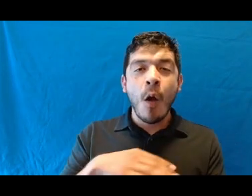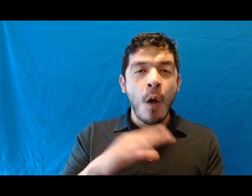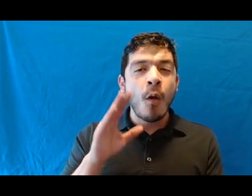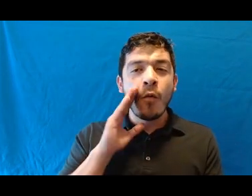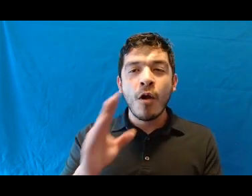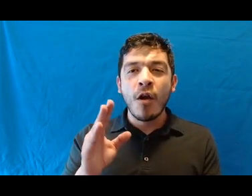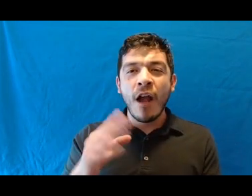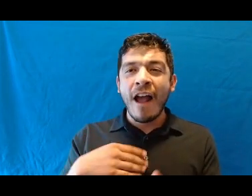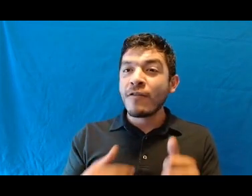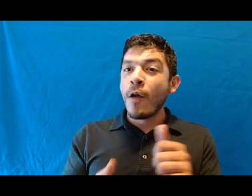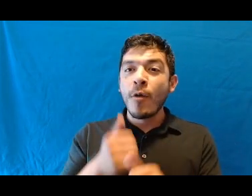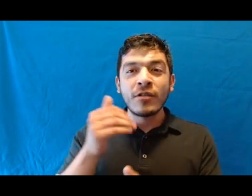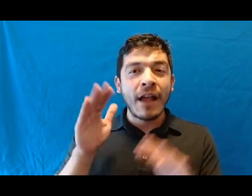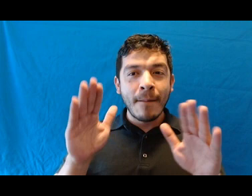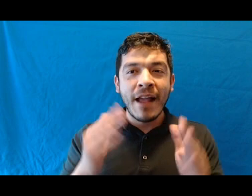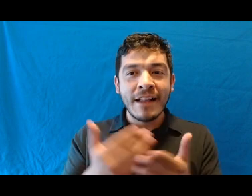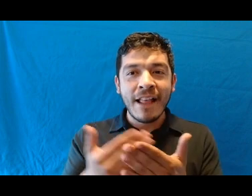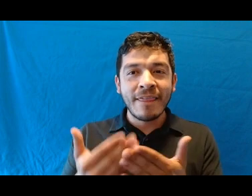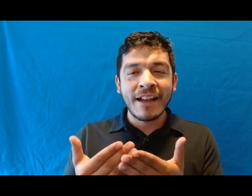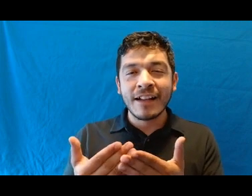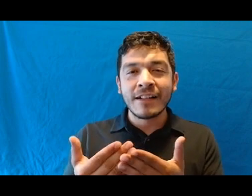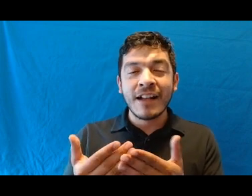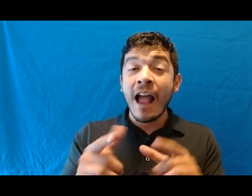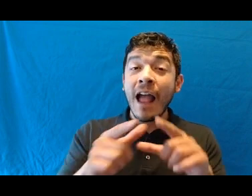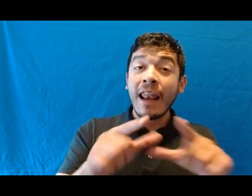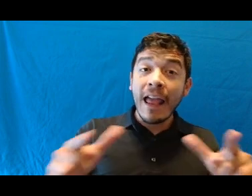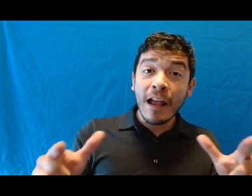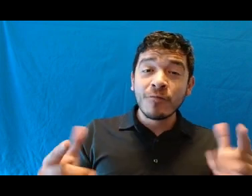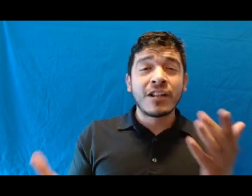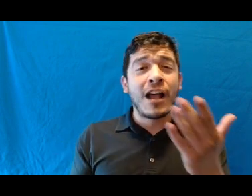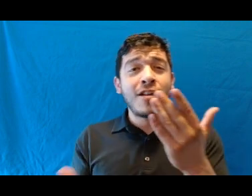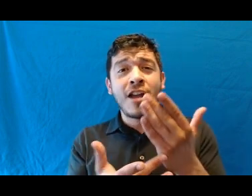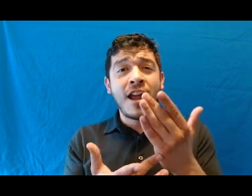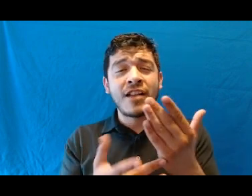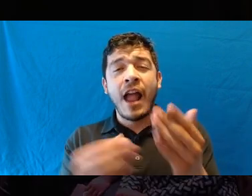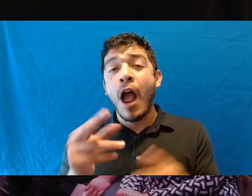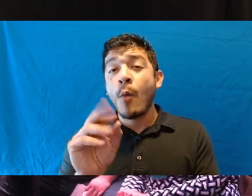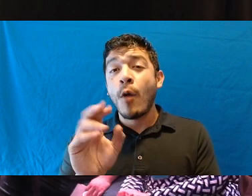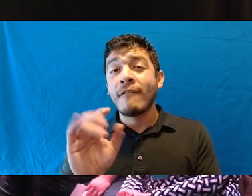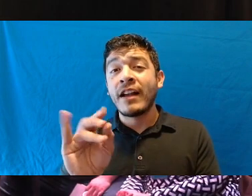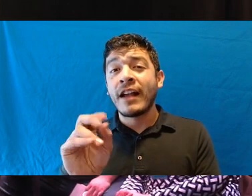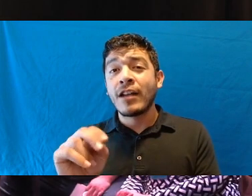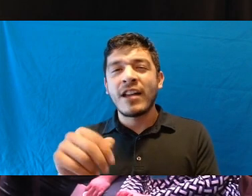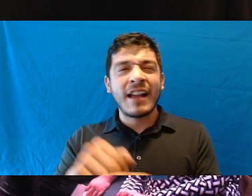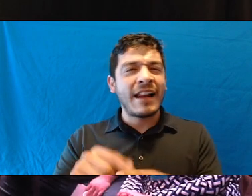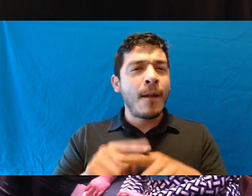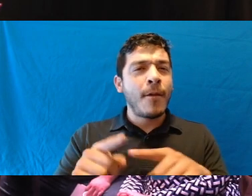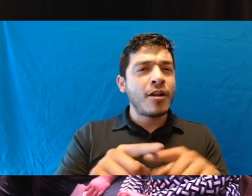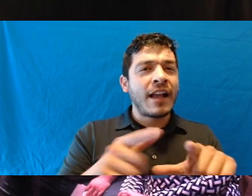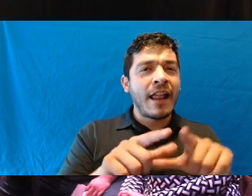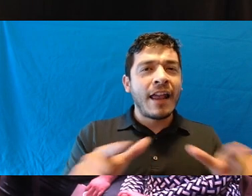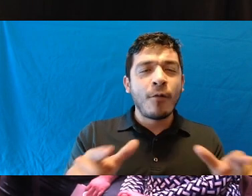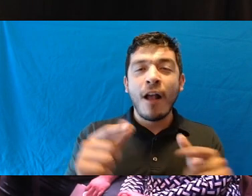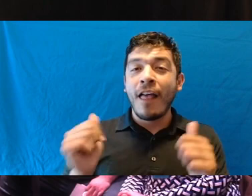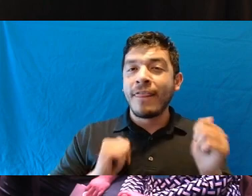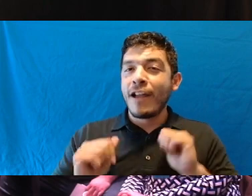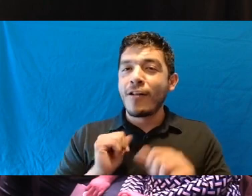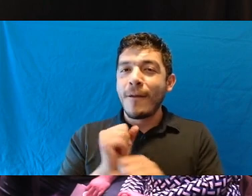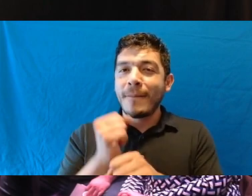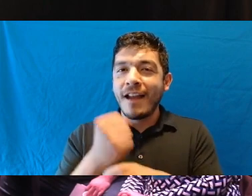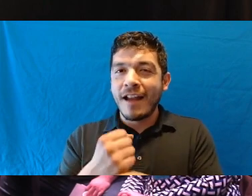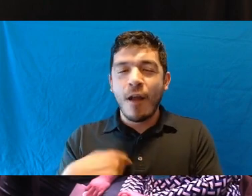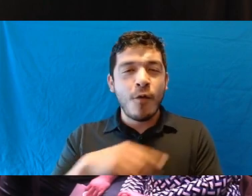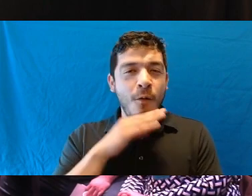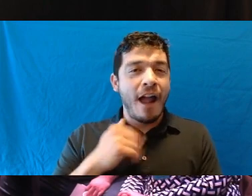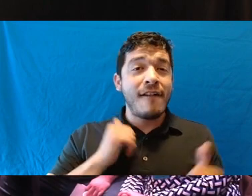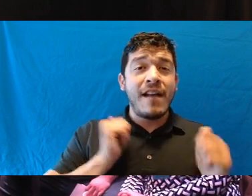Future, language, technology, and provocation in multilingual theater making. We're gonna have actors,